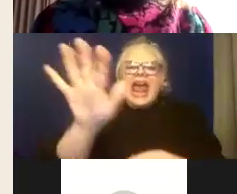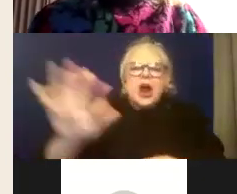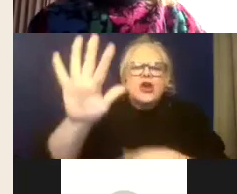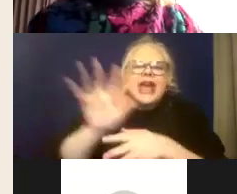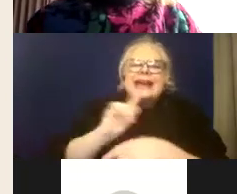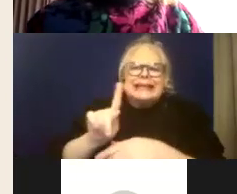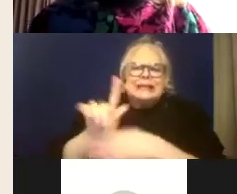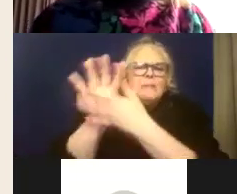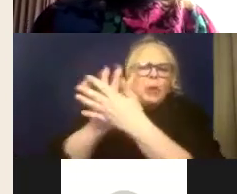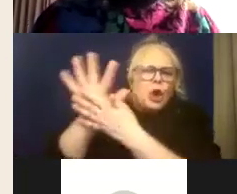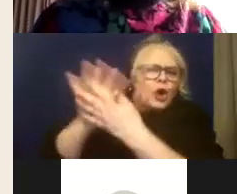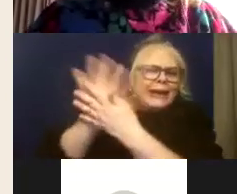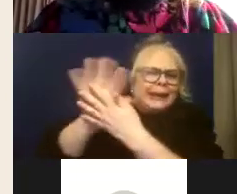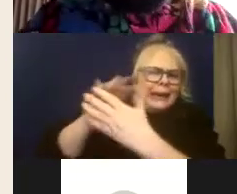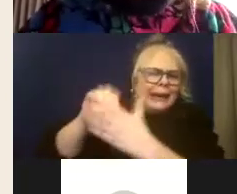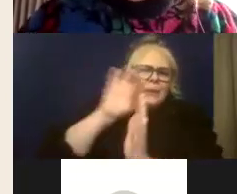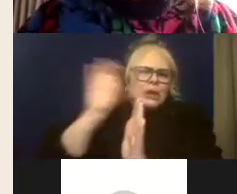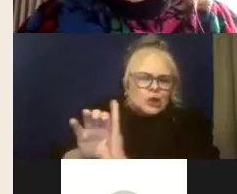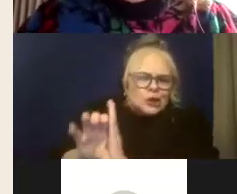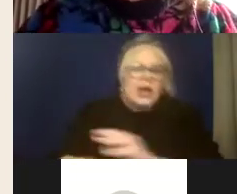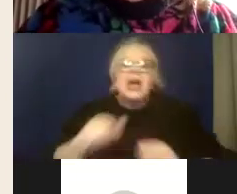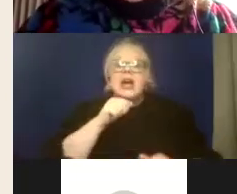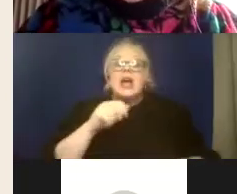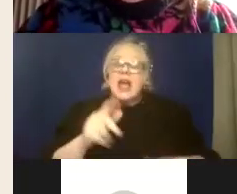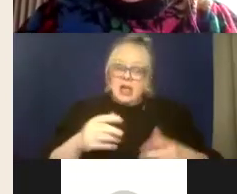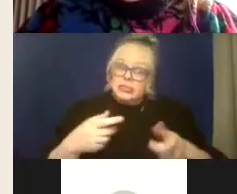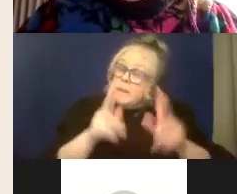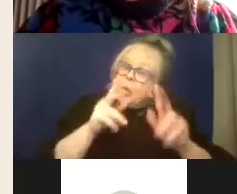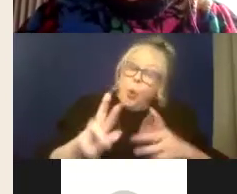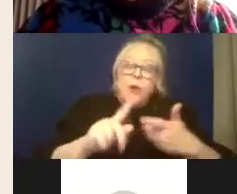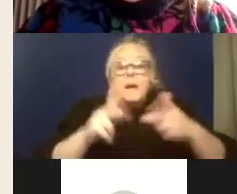those sorts of things, continue to be pretty relevant.